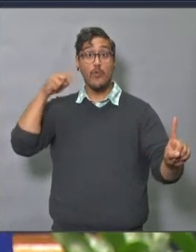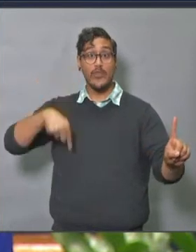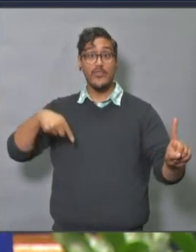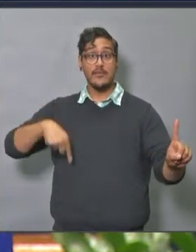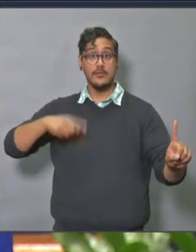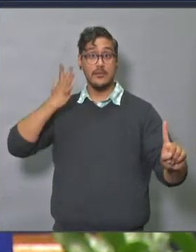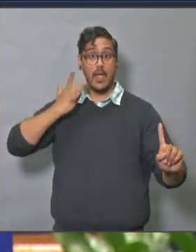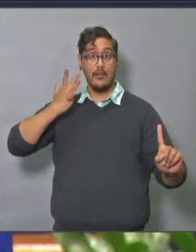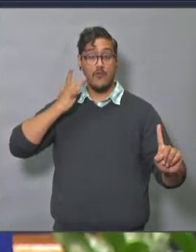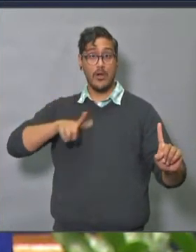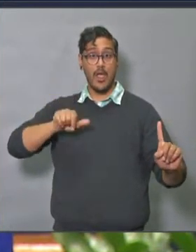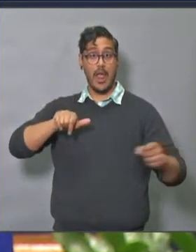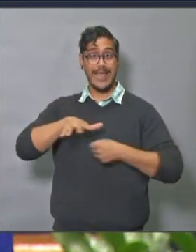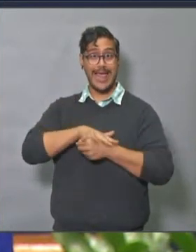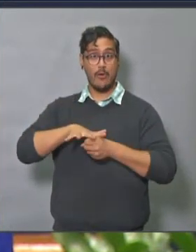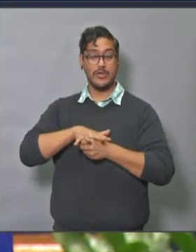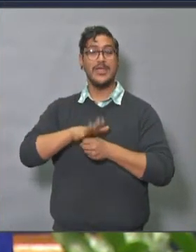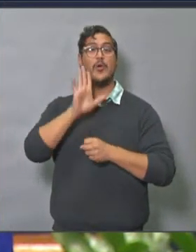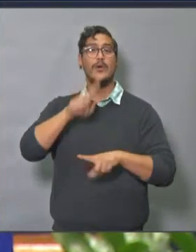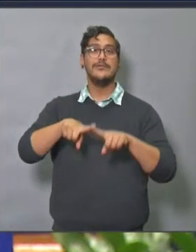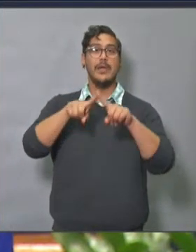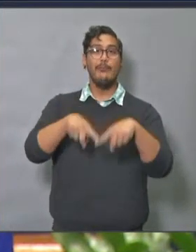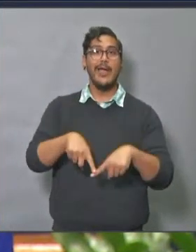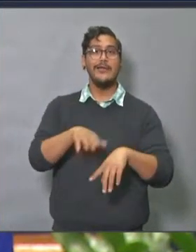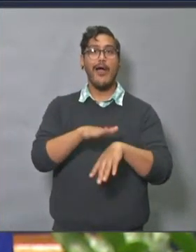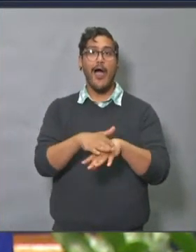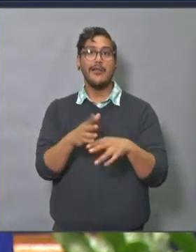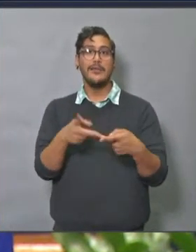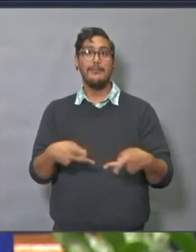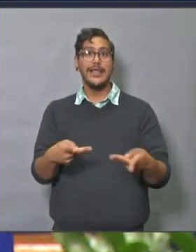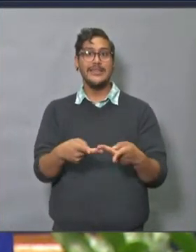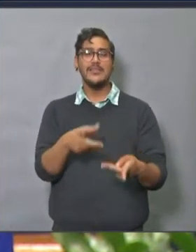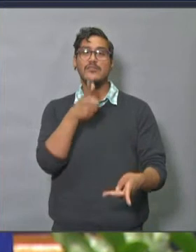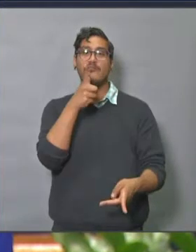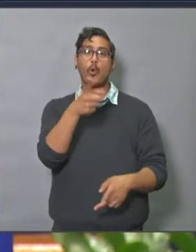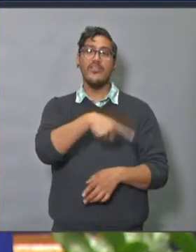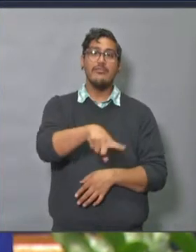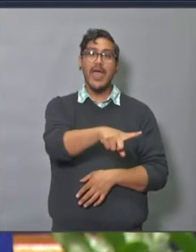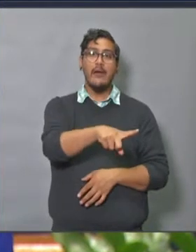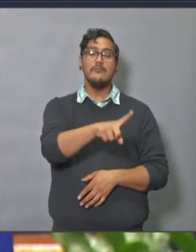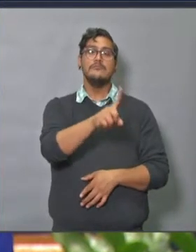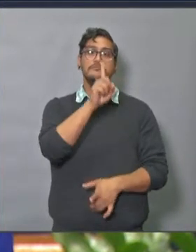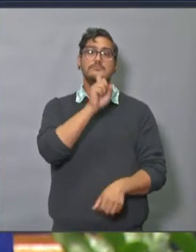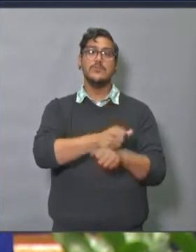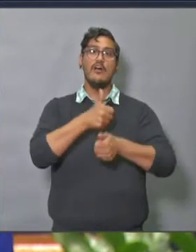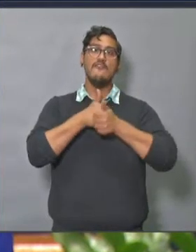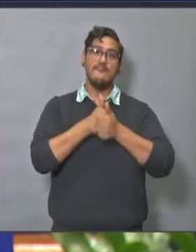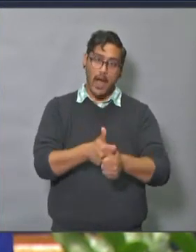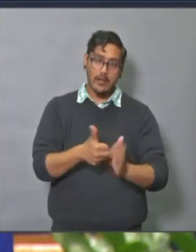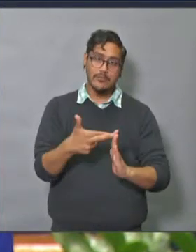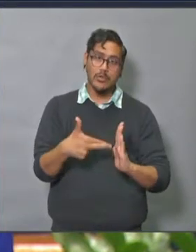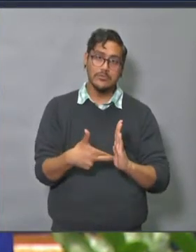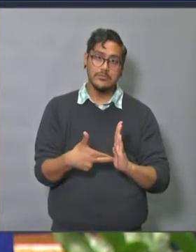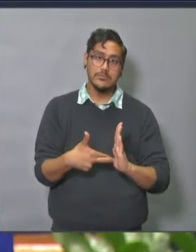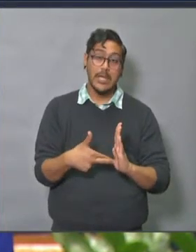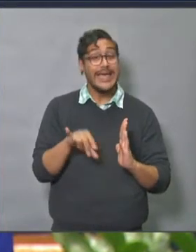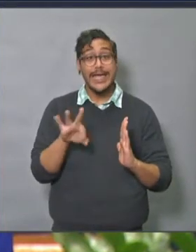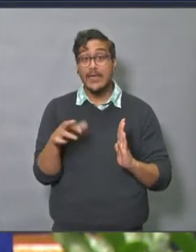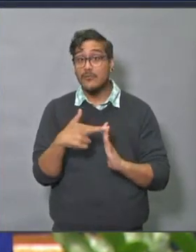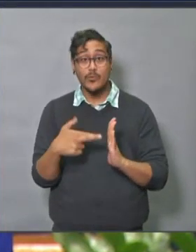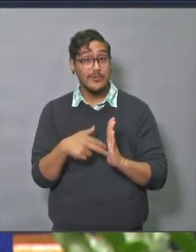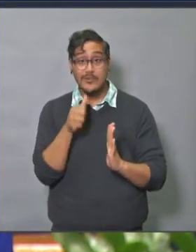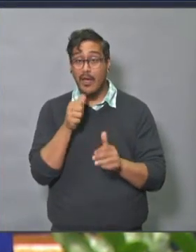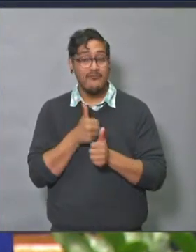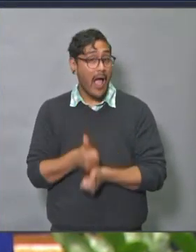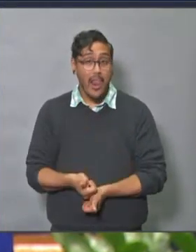on those sectors that reopen to actually adhere to our protocols. If there is not adherence to the protocols, if we are